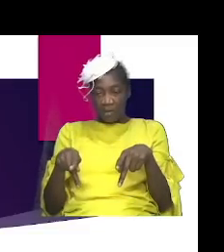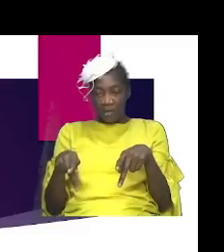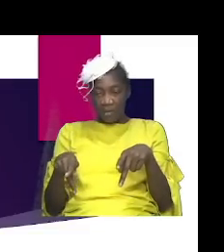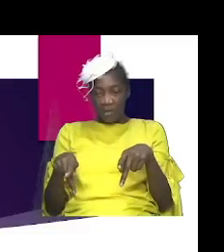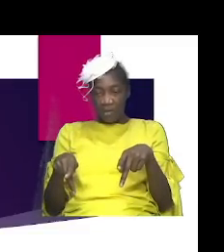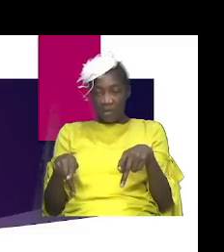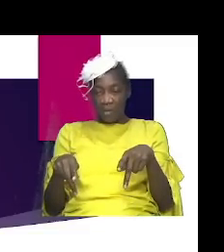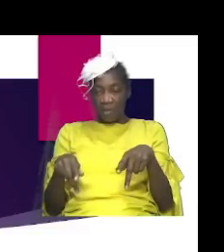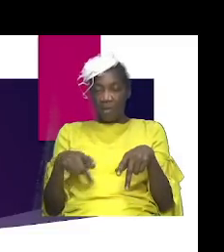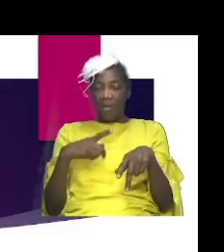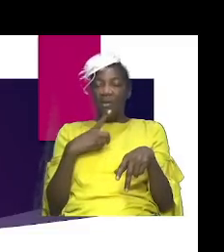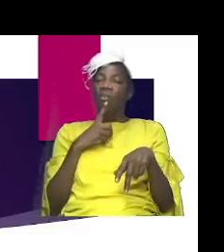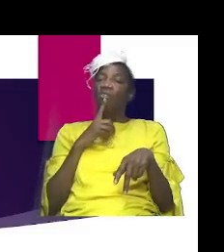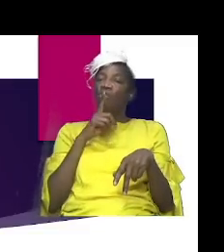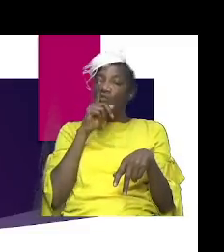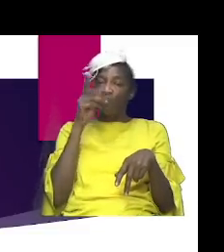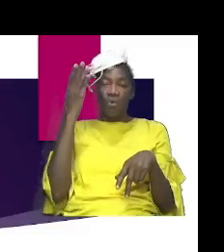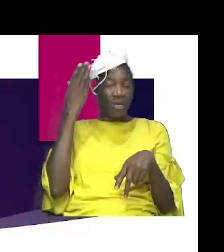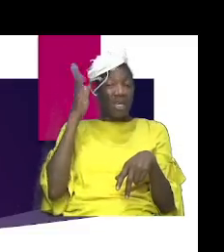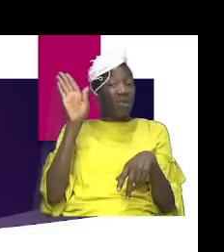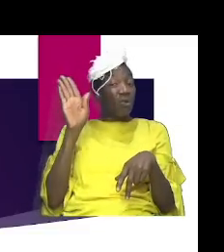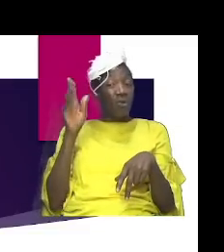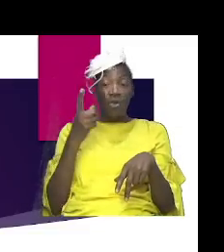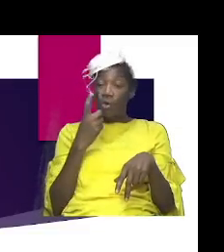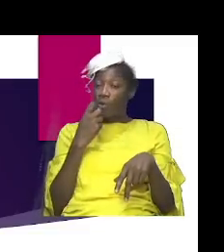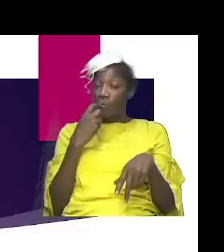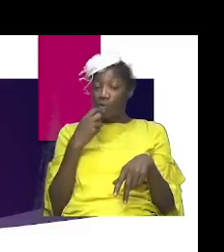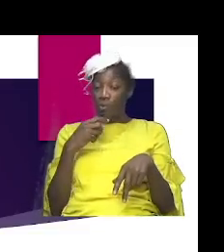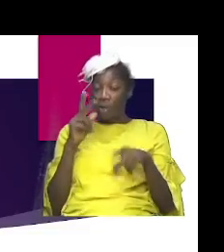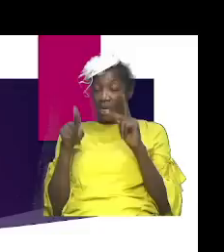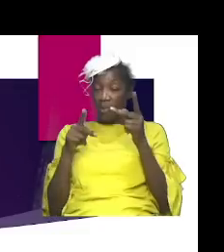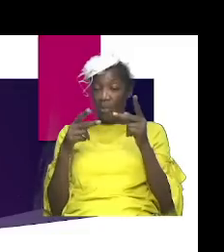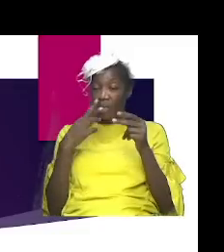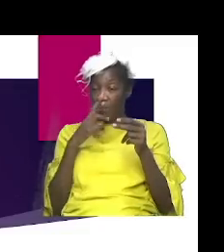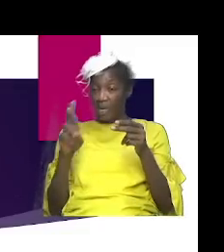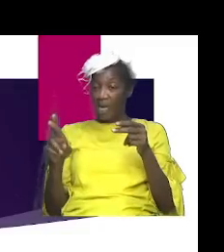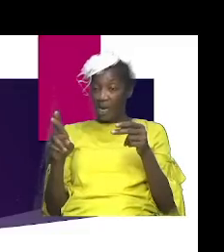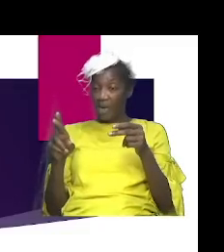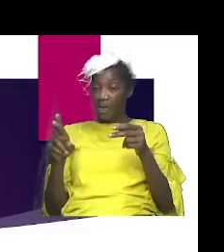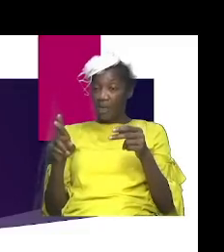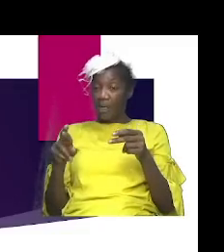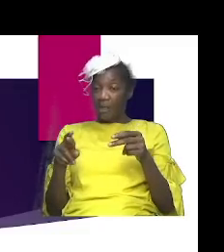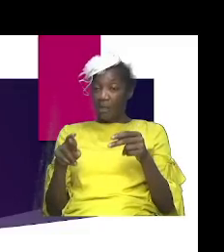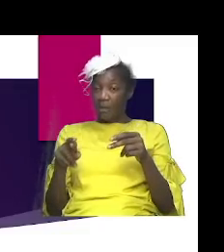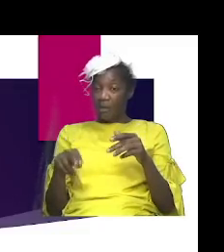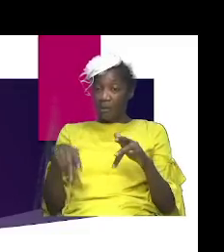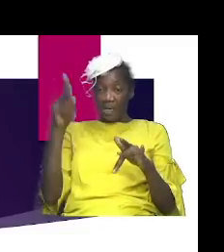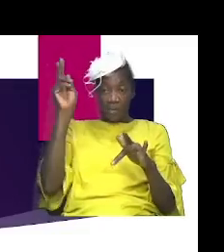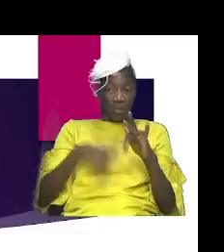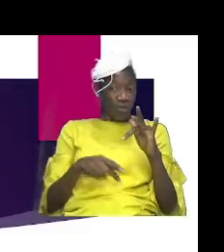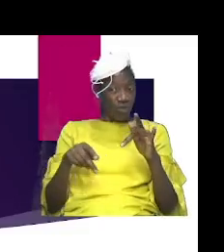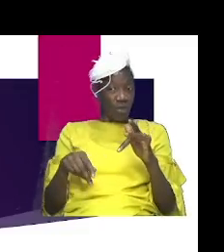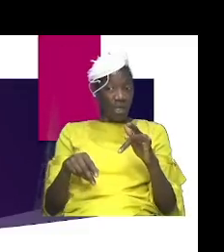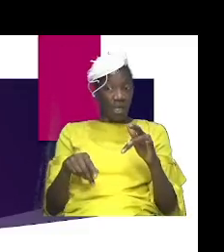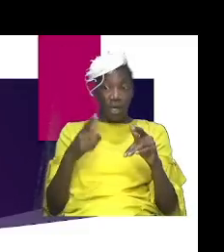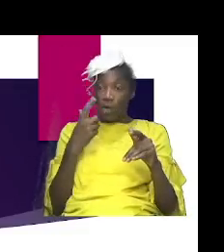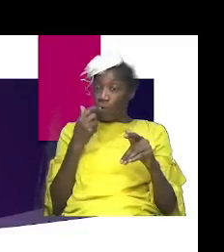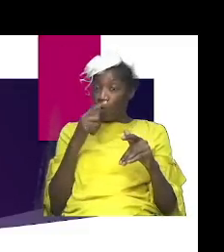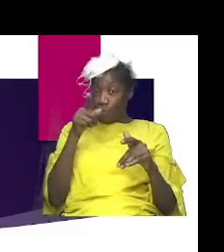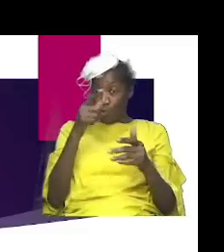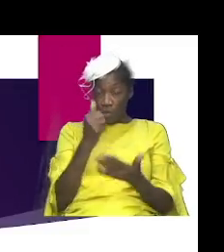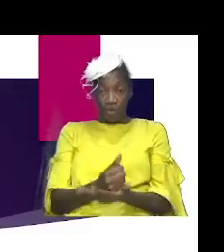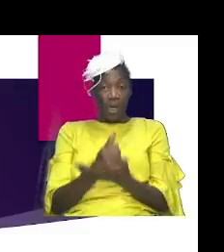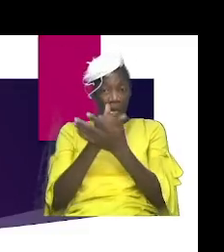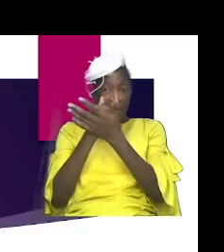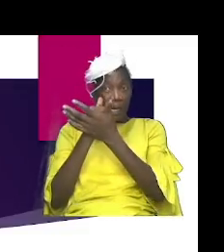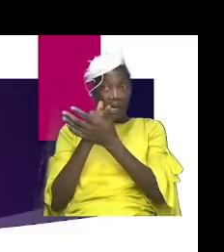it is true that we don't know who some of these people are, some of them are real genials and all, but who have we really helped? Who